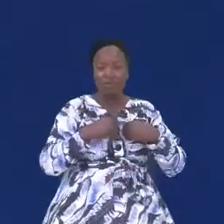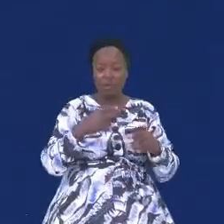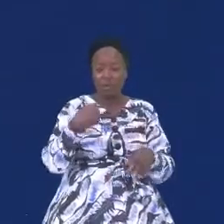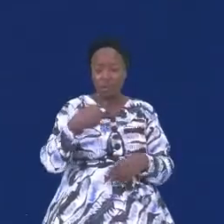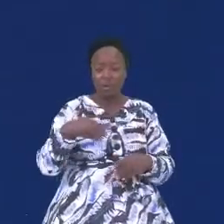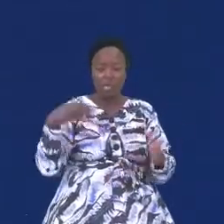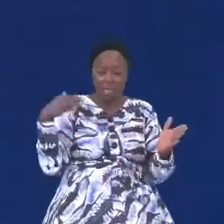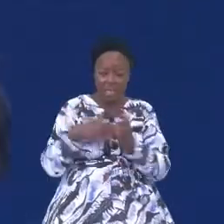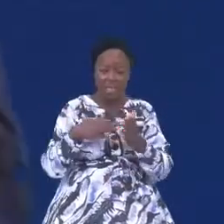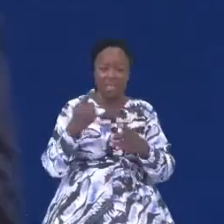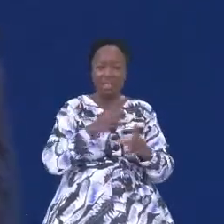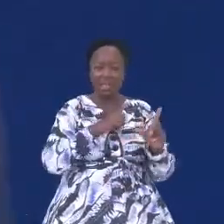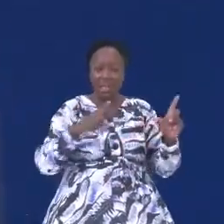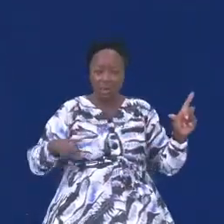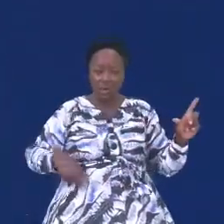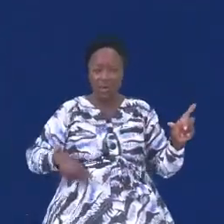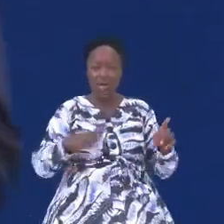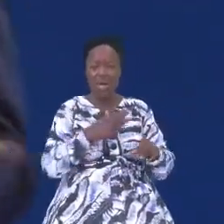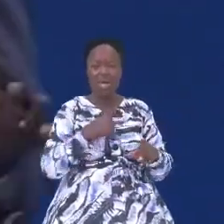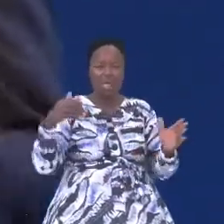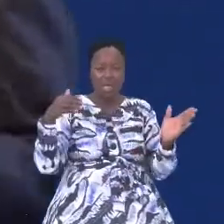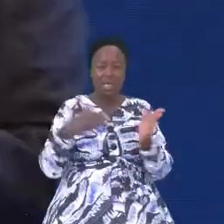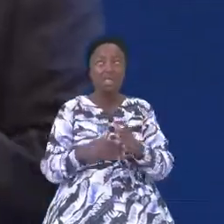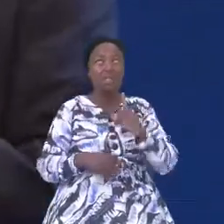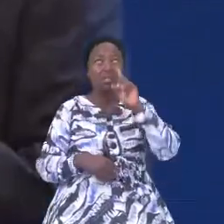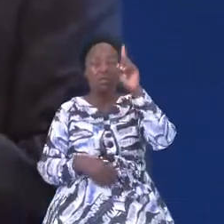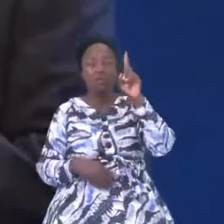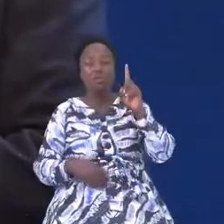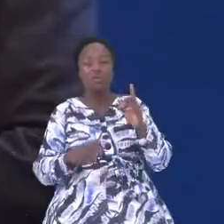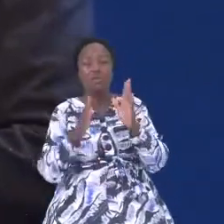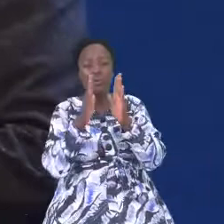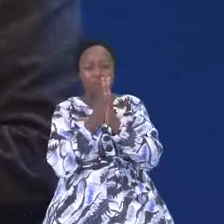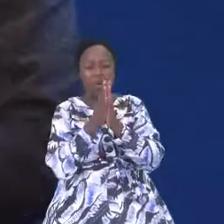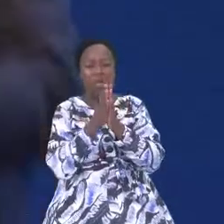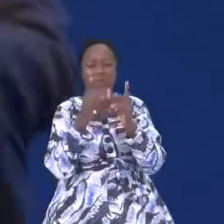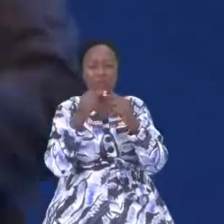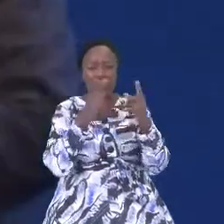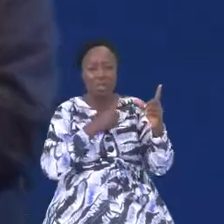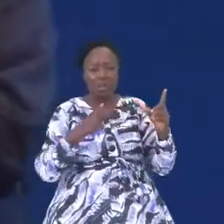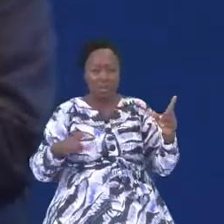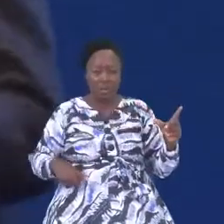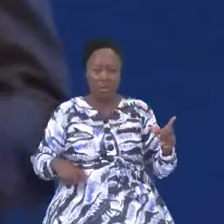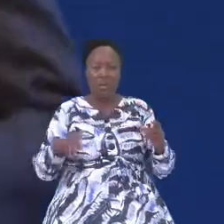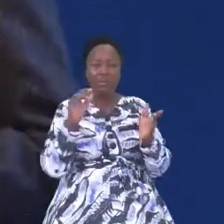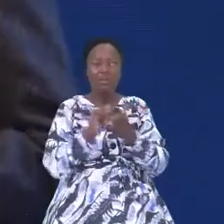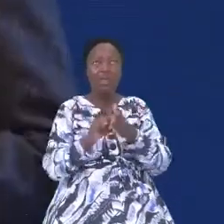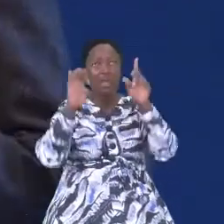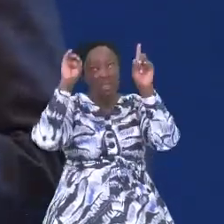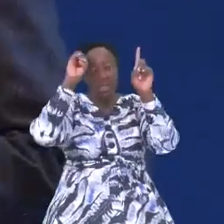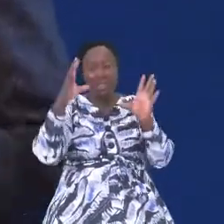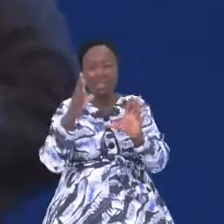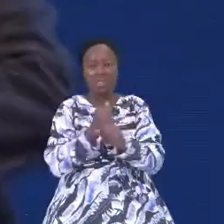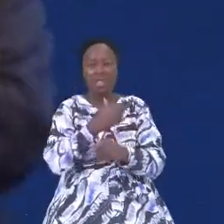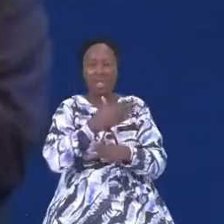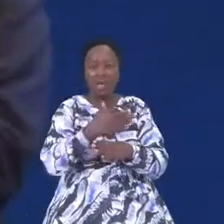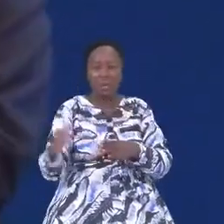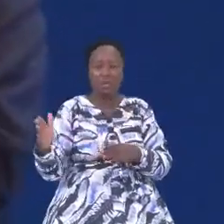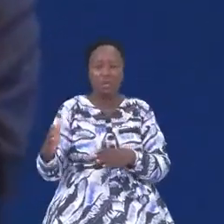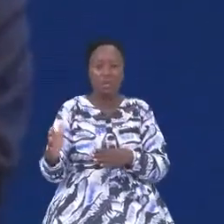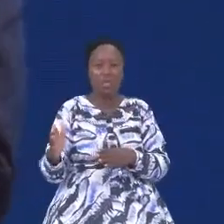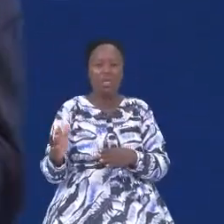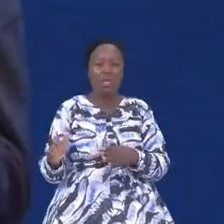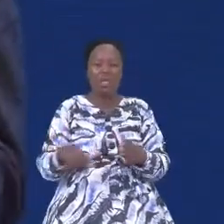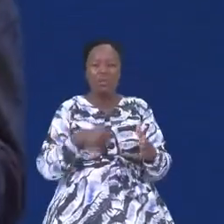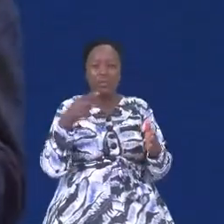the Lord and against thee. Pray unto the Lord that he take away the